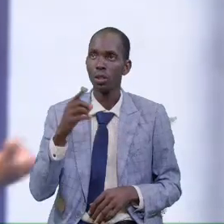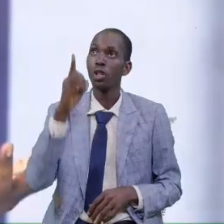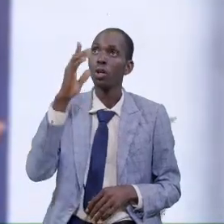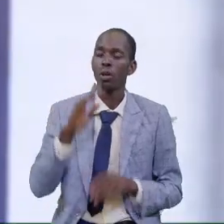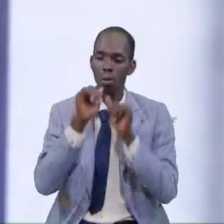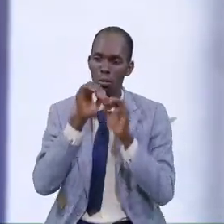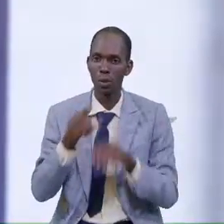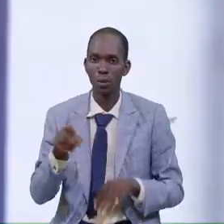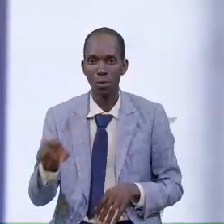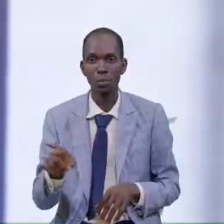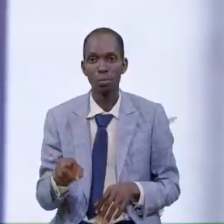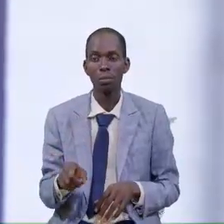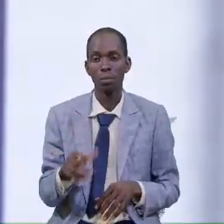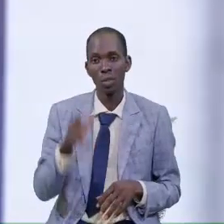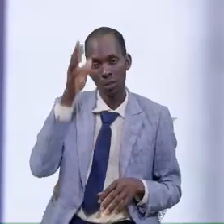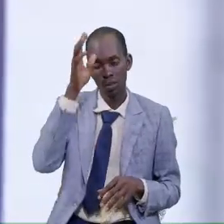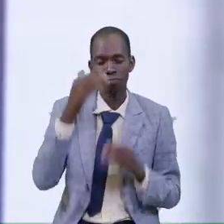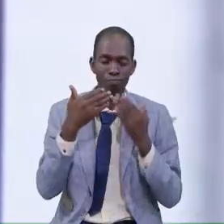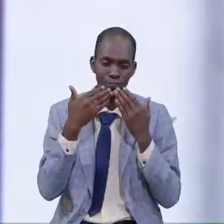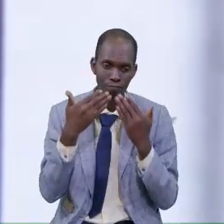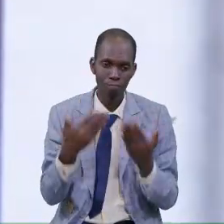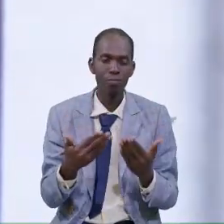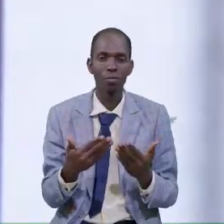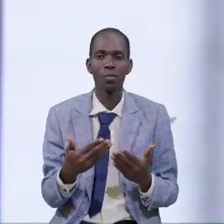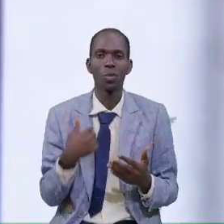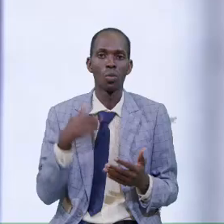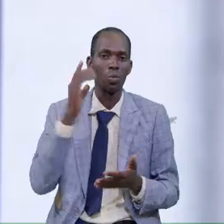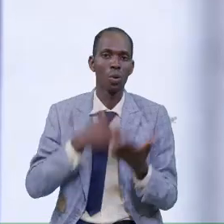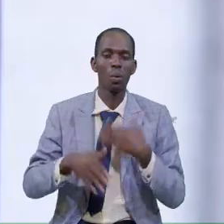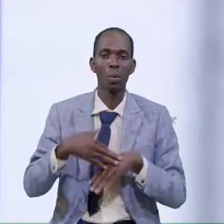And the father said, thank you, sir. We'll come back with testimony.